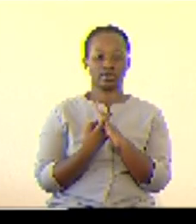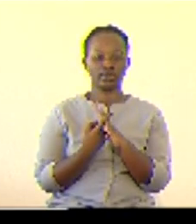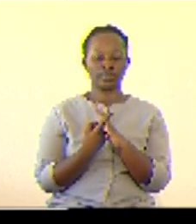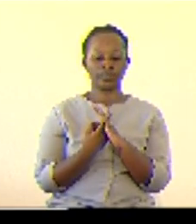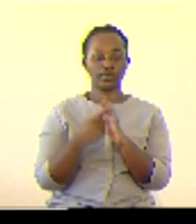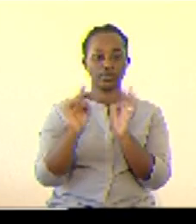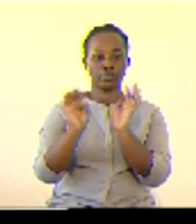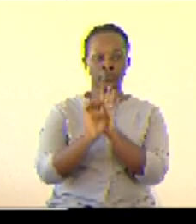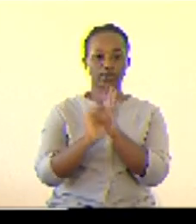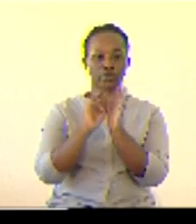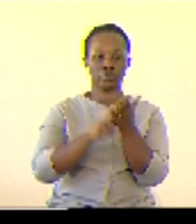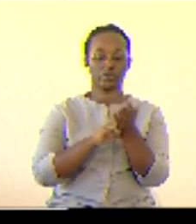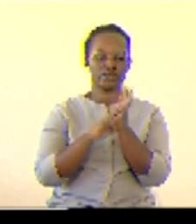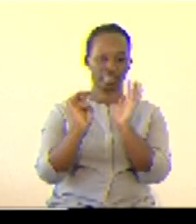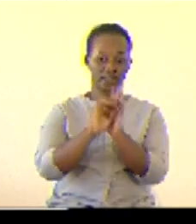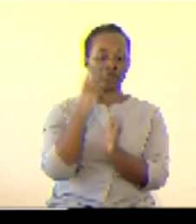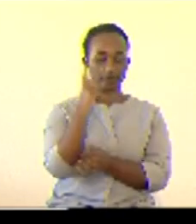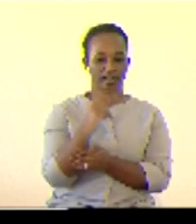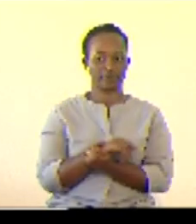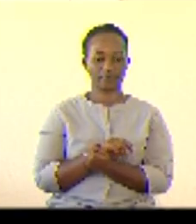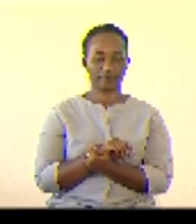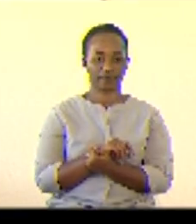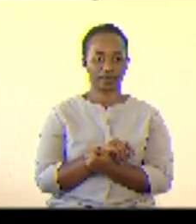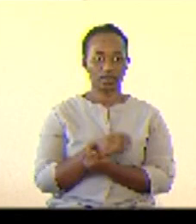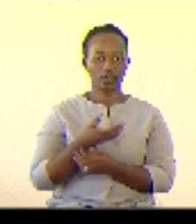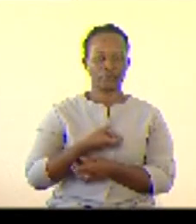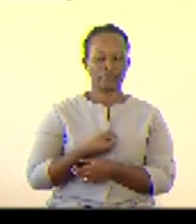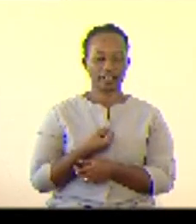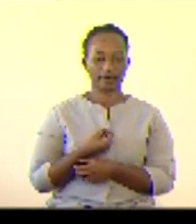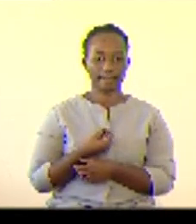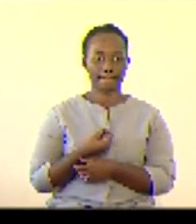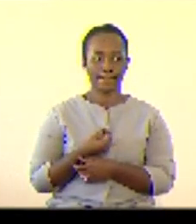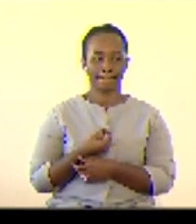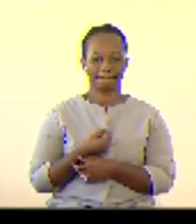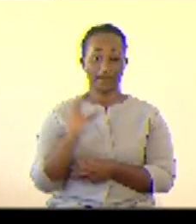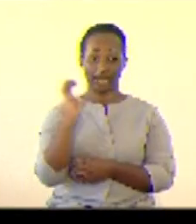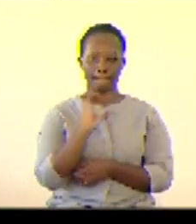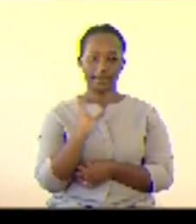let's use 2 examples here. We have Bralirwa as a company.